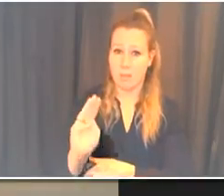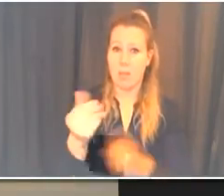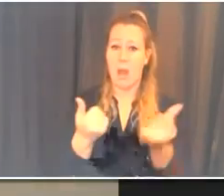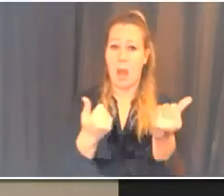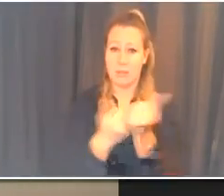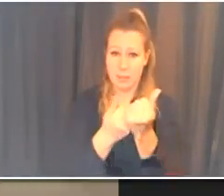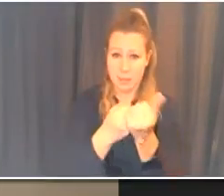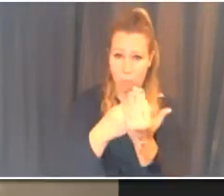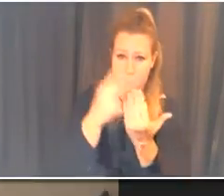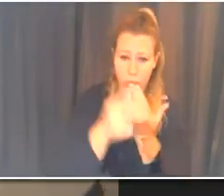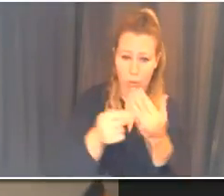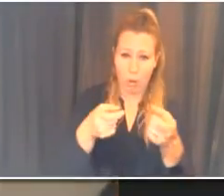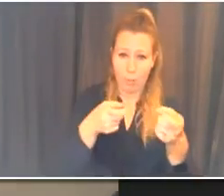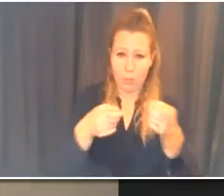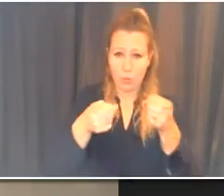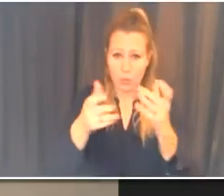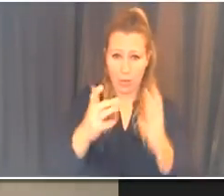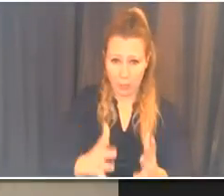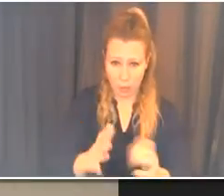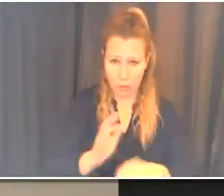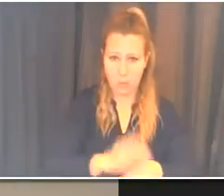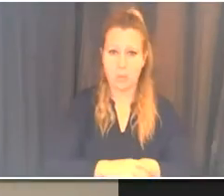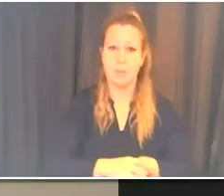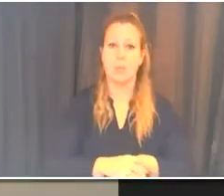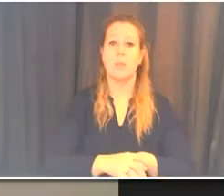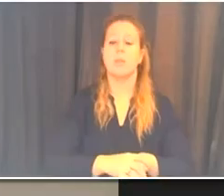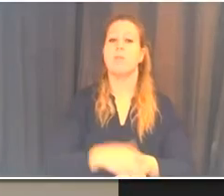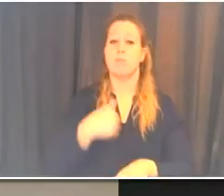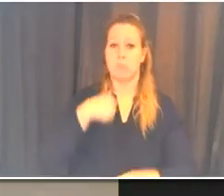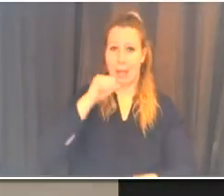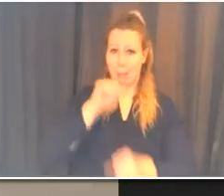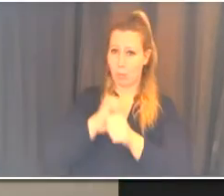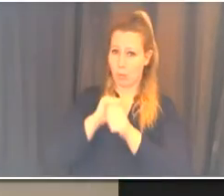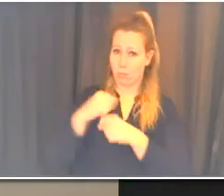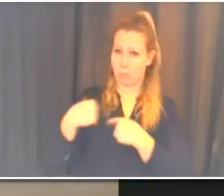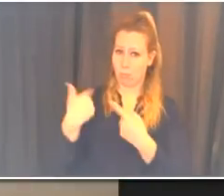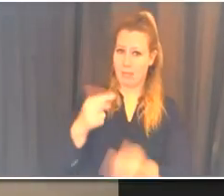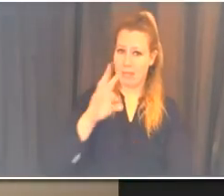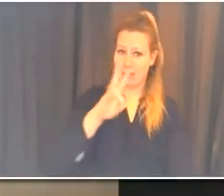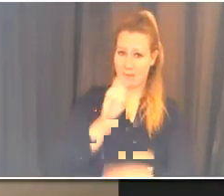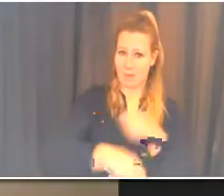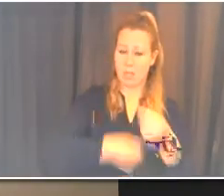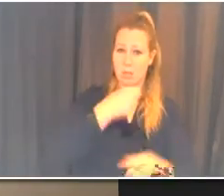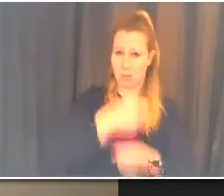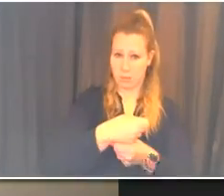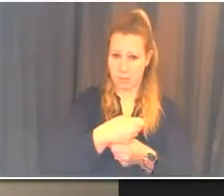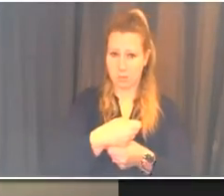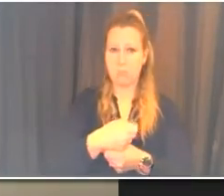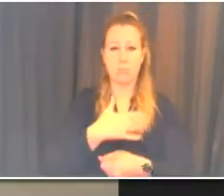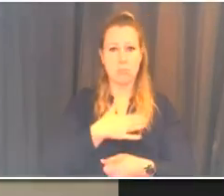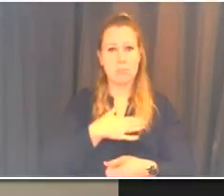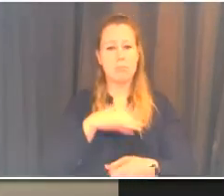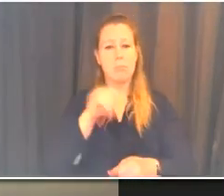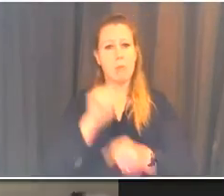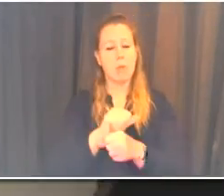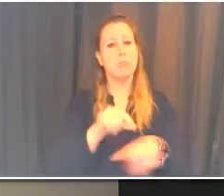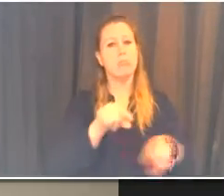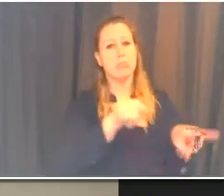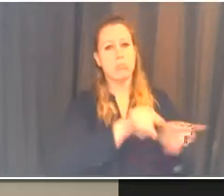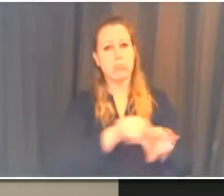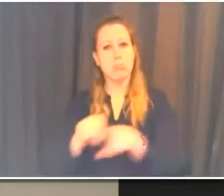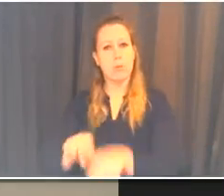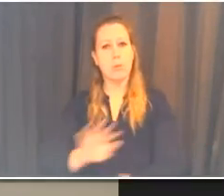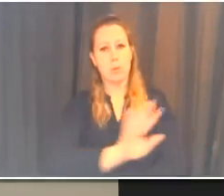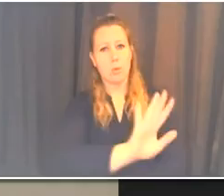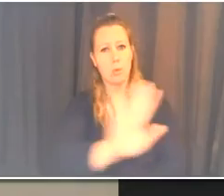pandemic um we used to provide fors about human trafficking and domestic violence with attorney so